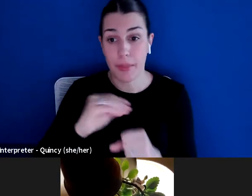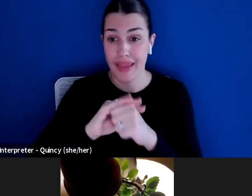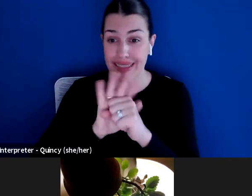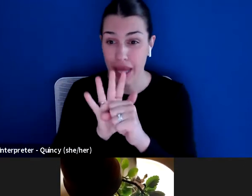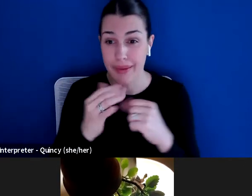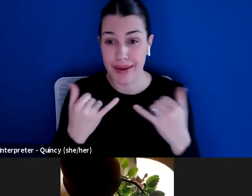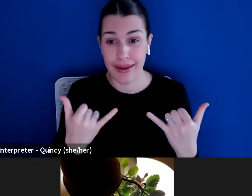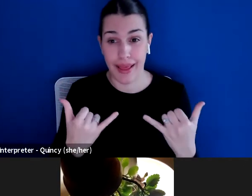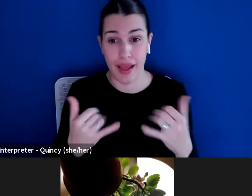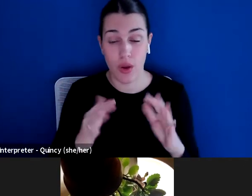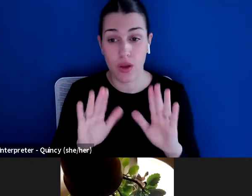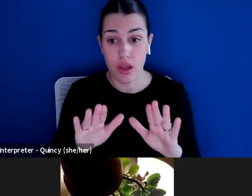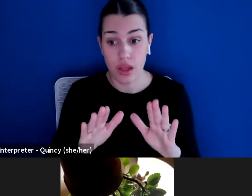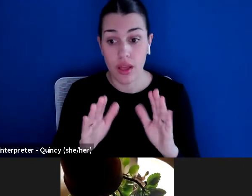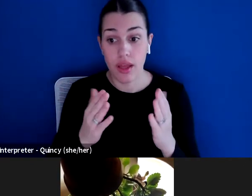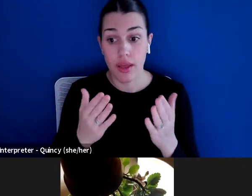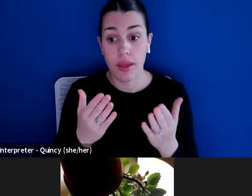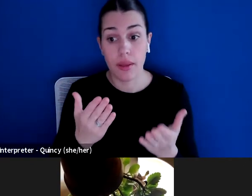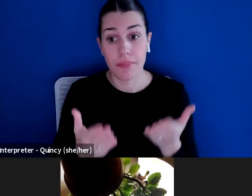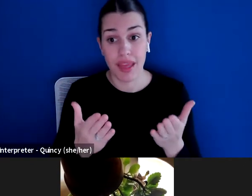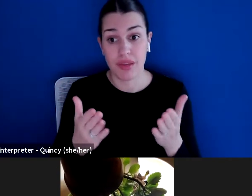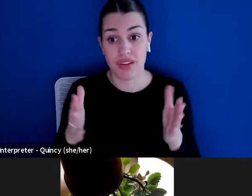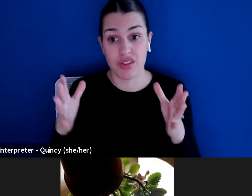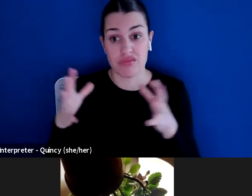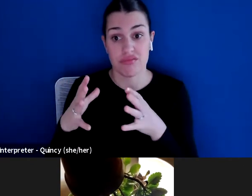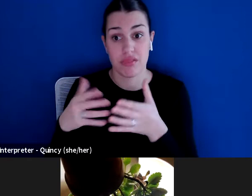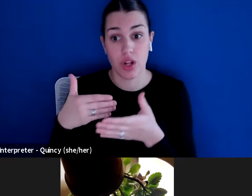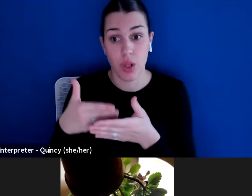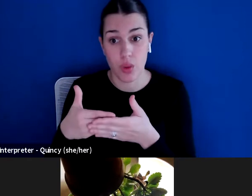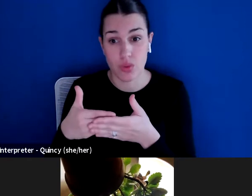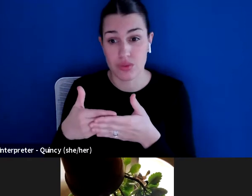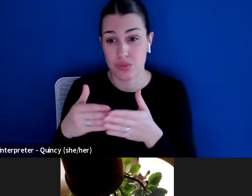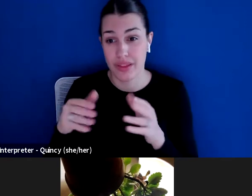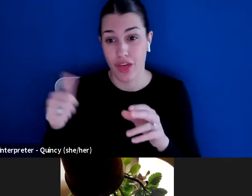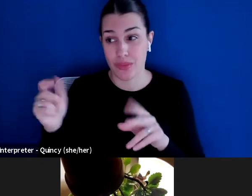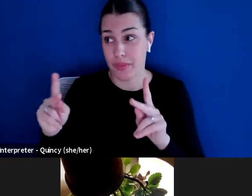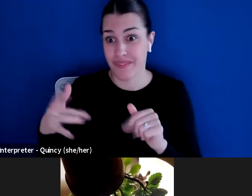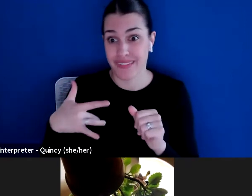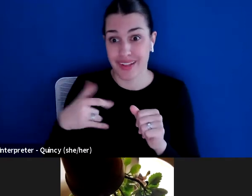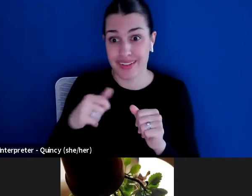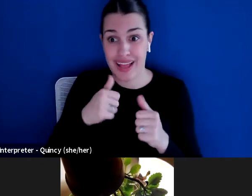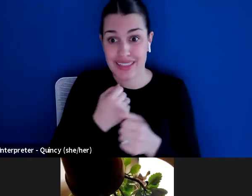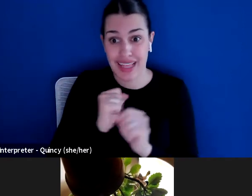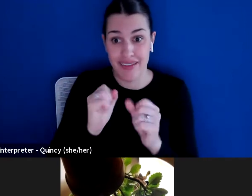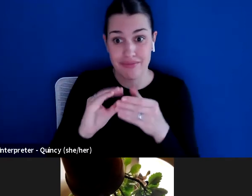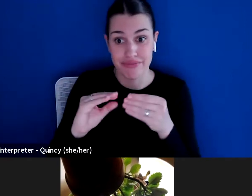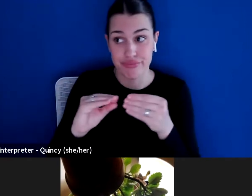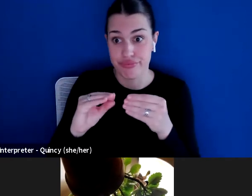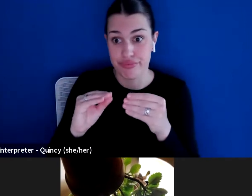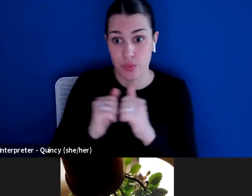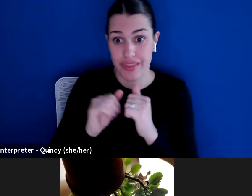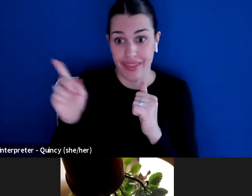that nature, you might be in close quarters with someone that you might not feel safe or comfortable sharing certain things with.